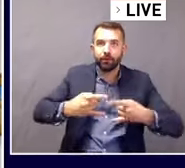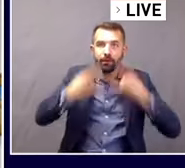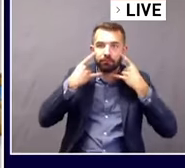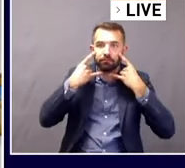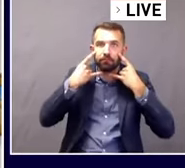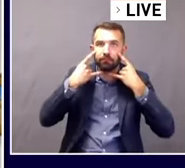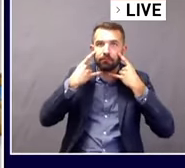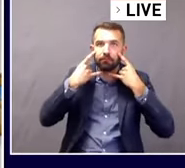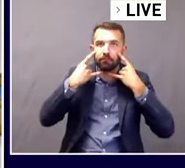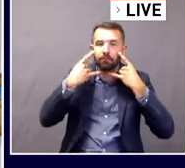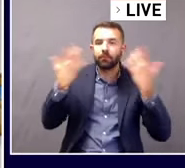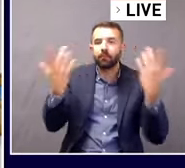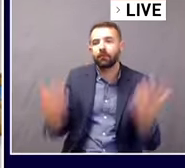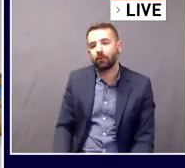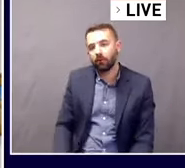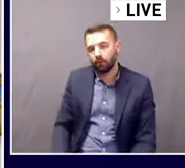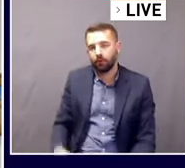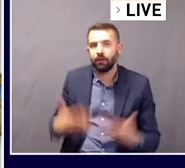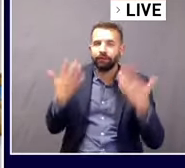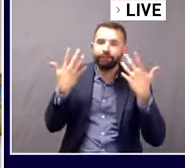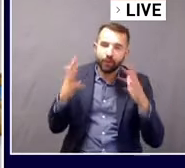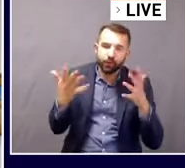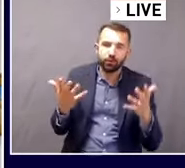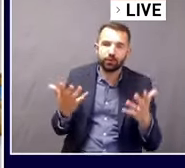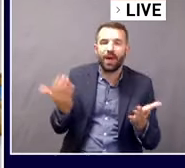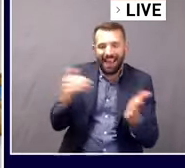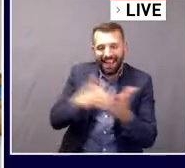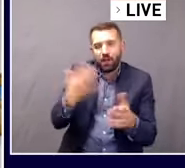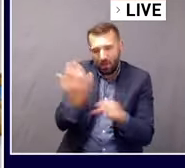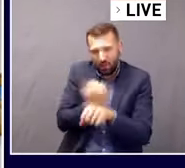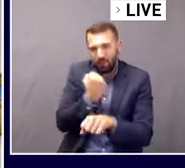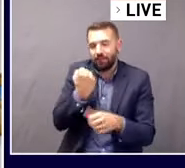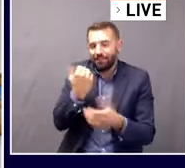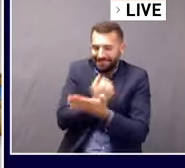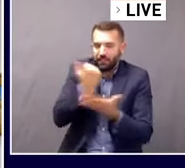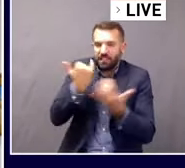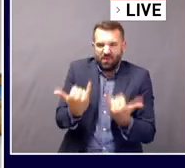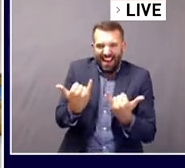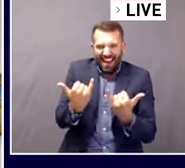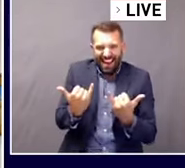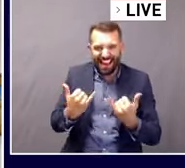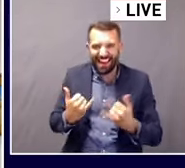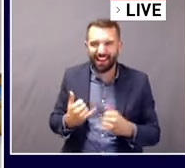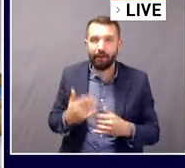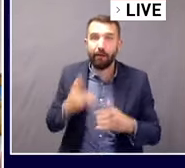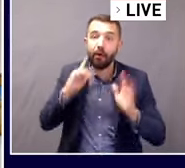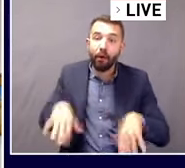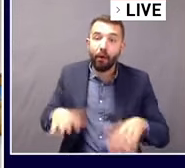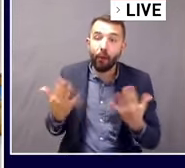mask wearing becomes the norm. It should be the norm today so we can prevent those outbreaks from happening.